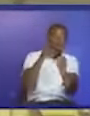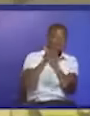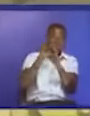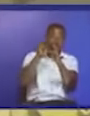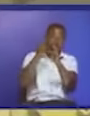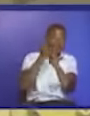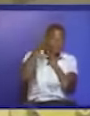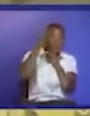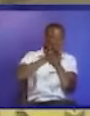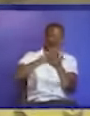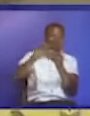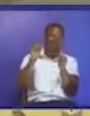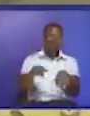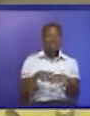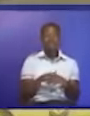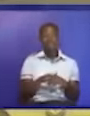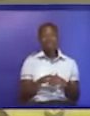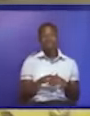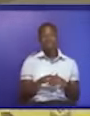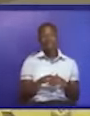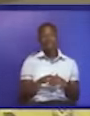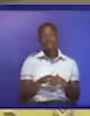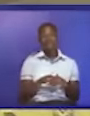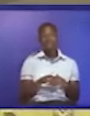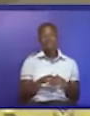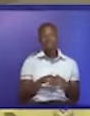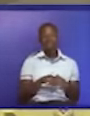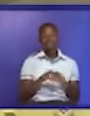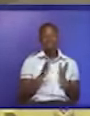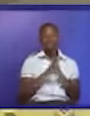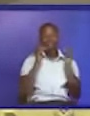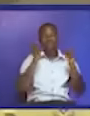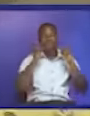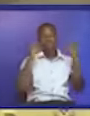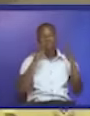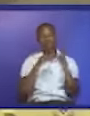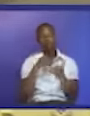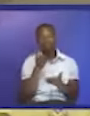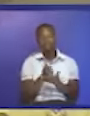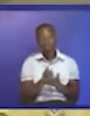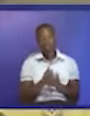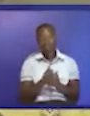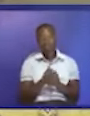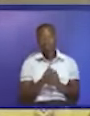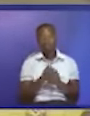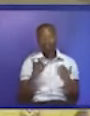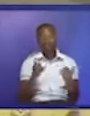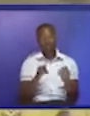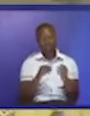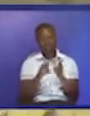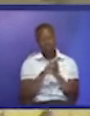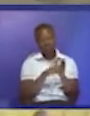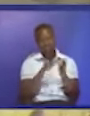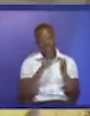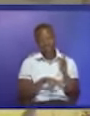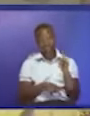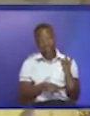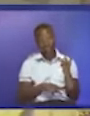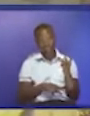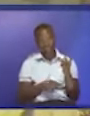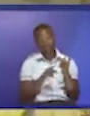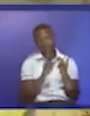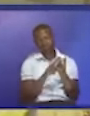To make all men see. Hallelujah. The second scripture that I want to share with